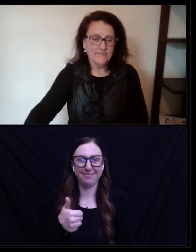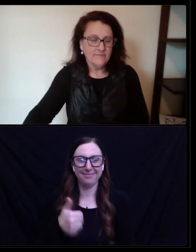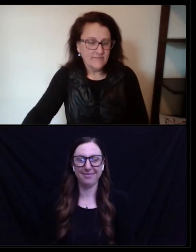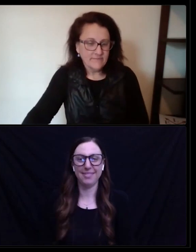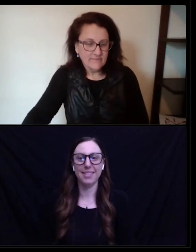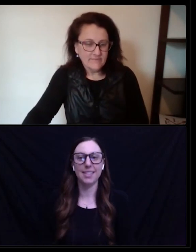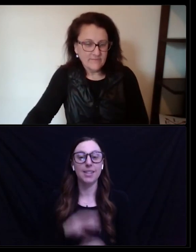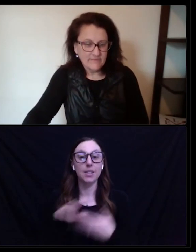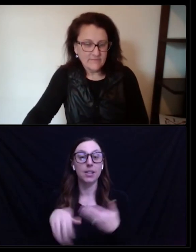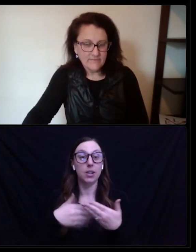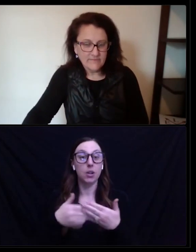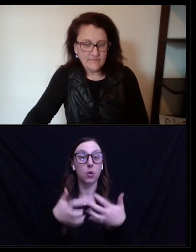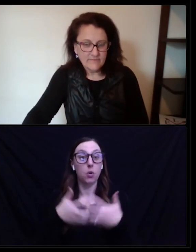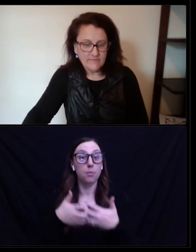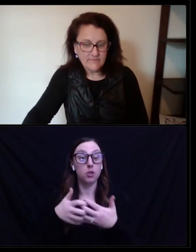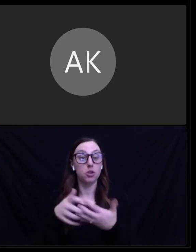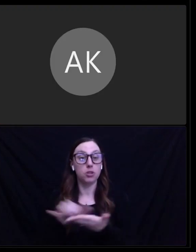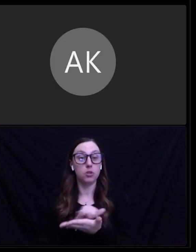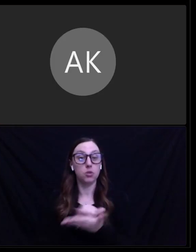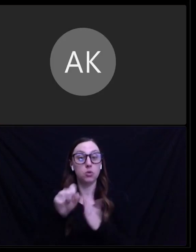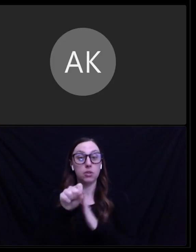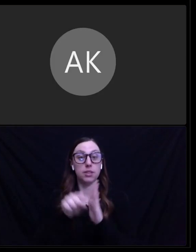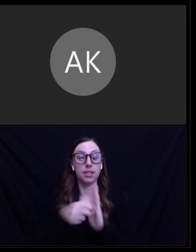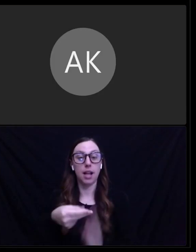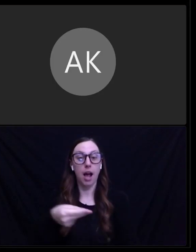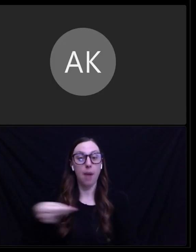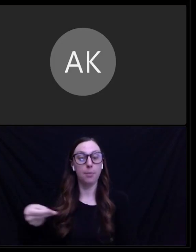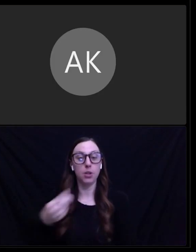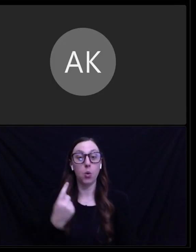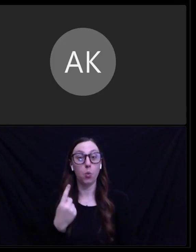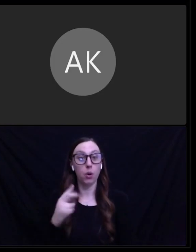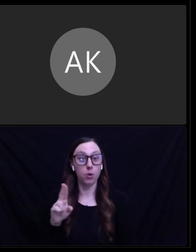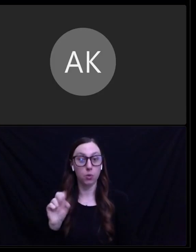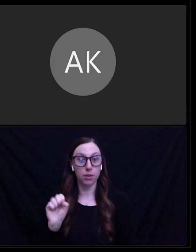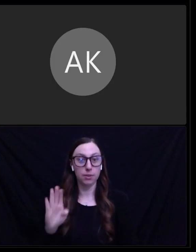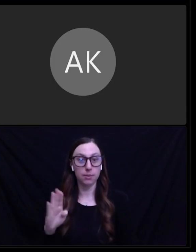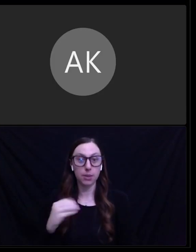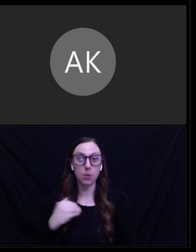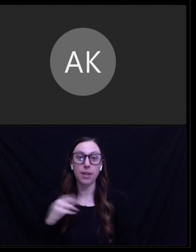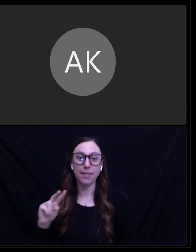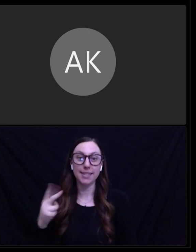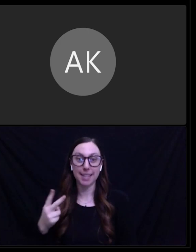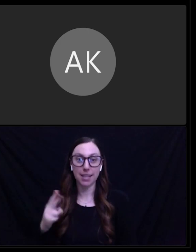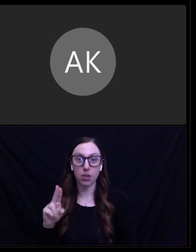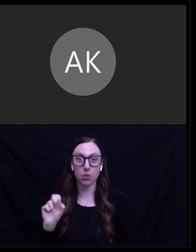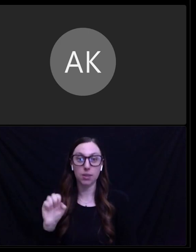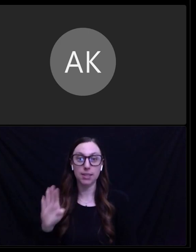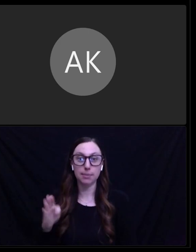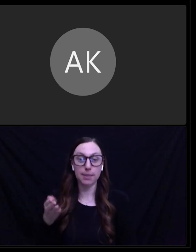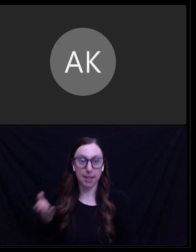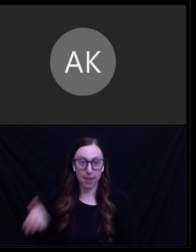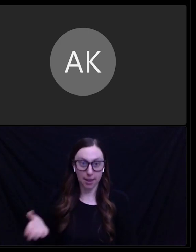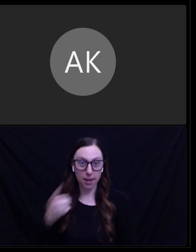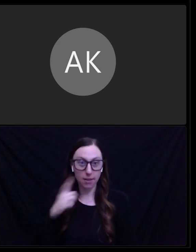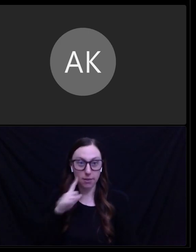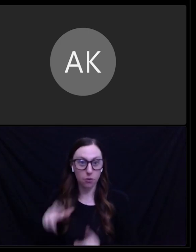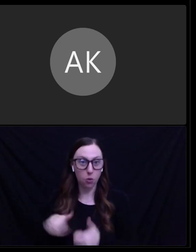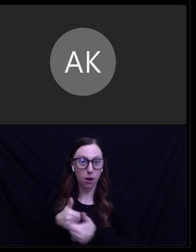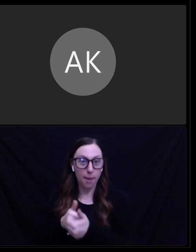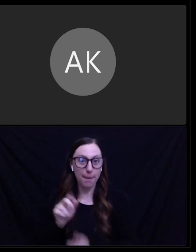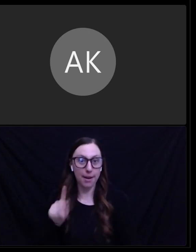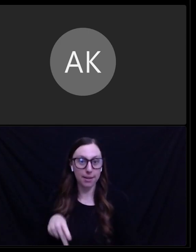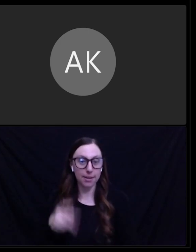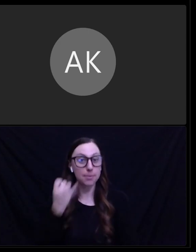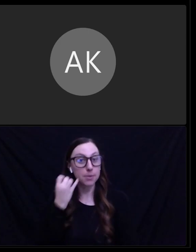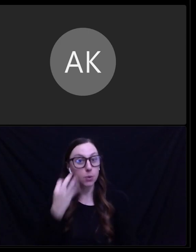State, I pulled out one USB. There is a second USB in there, acting as a backup. So even if you